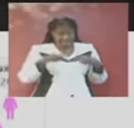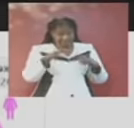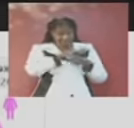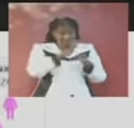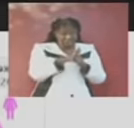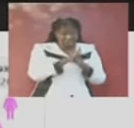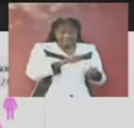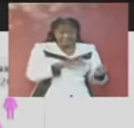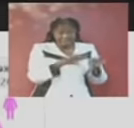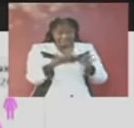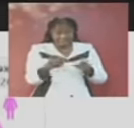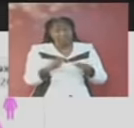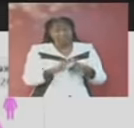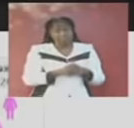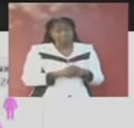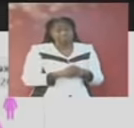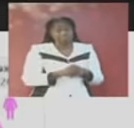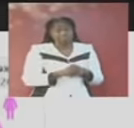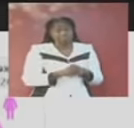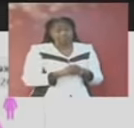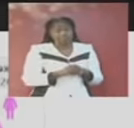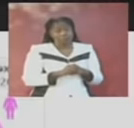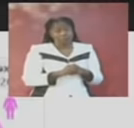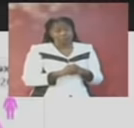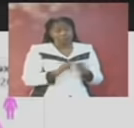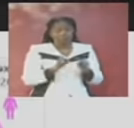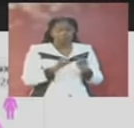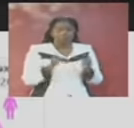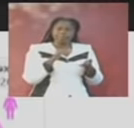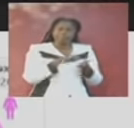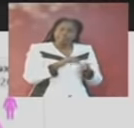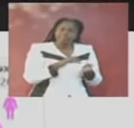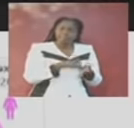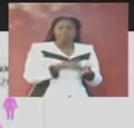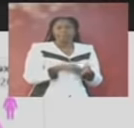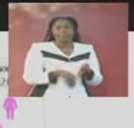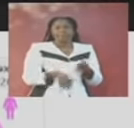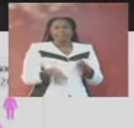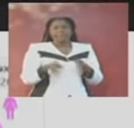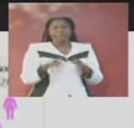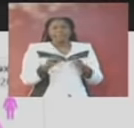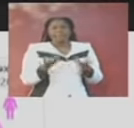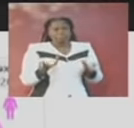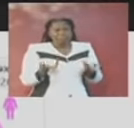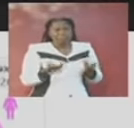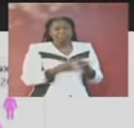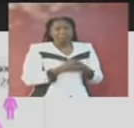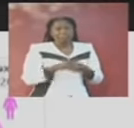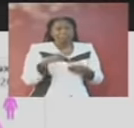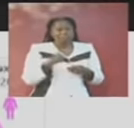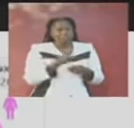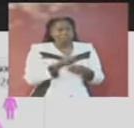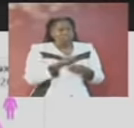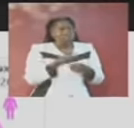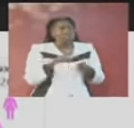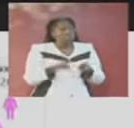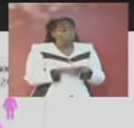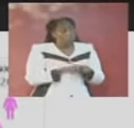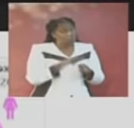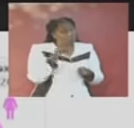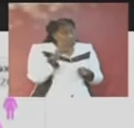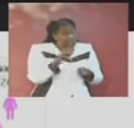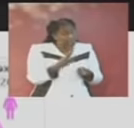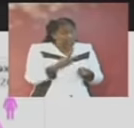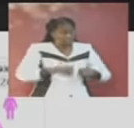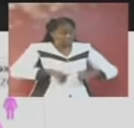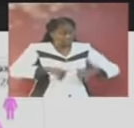the majority, but we are again emphasizing that we do have deaths in the younger age groups, including the age groups